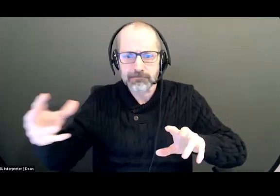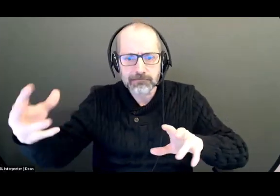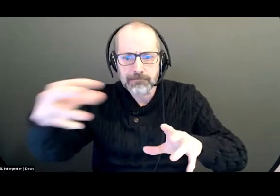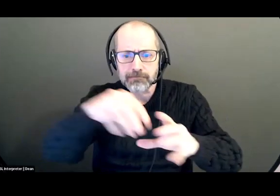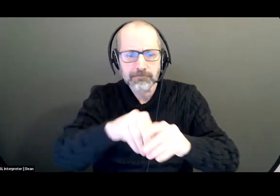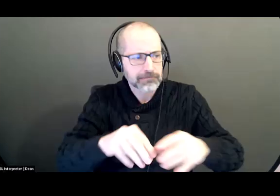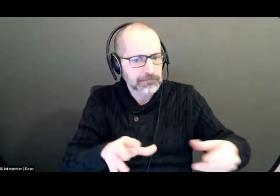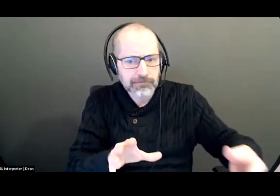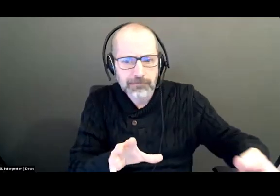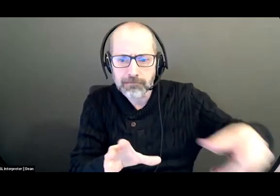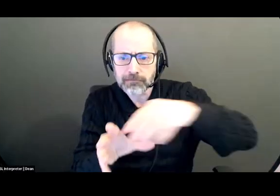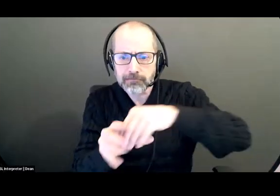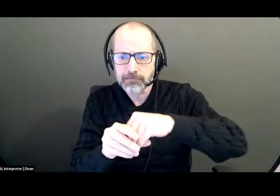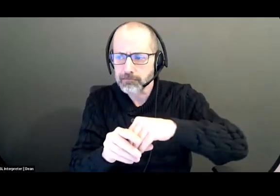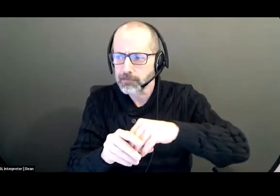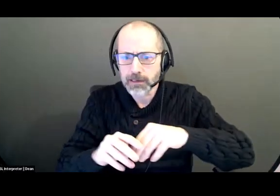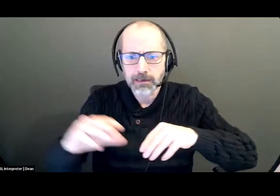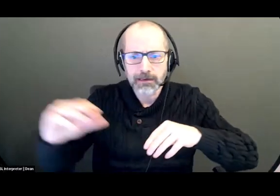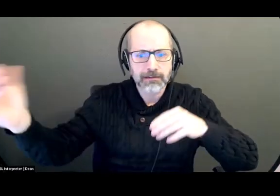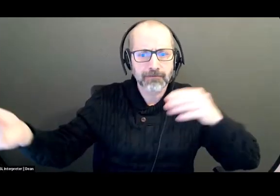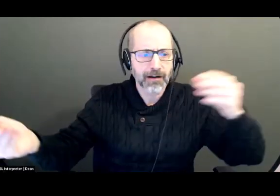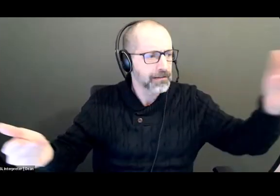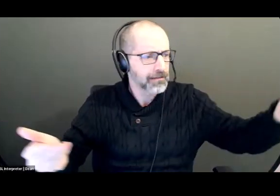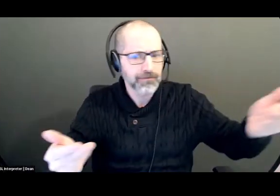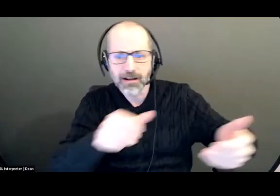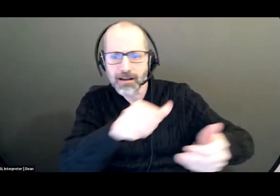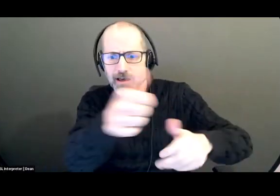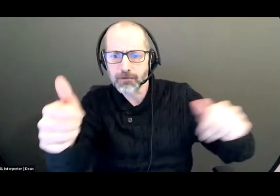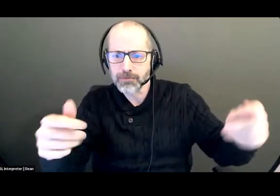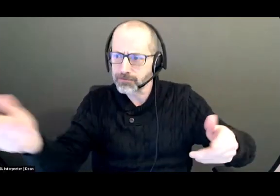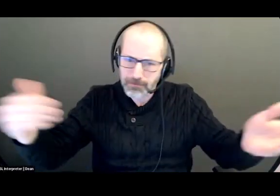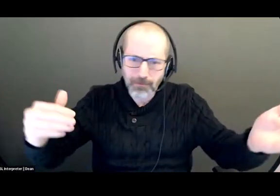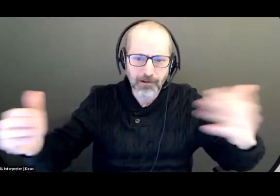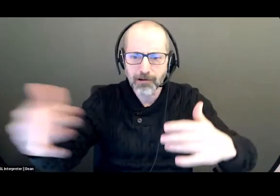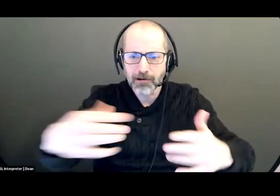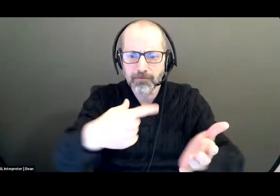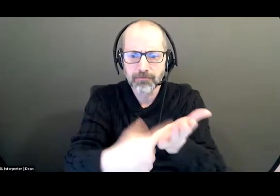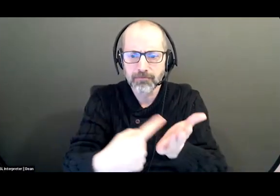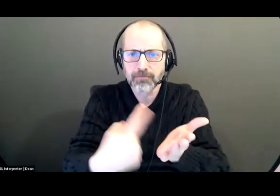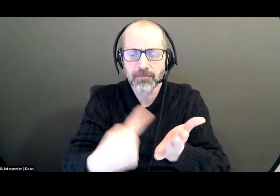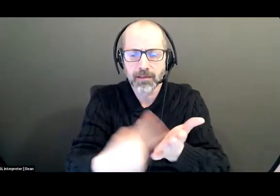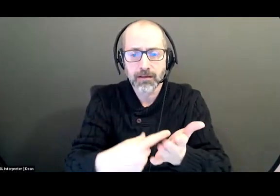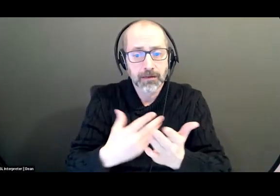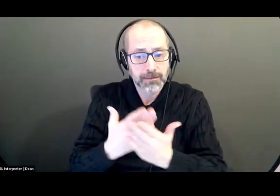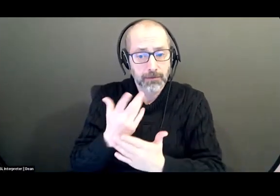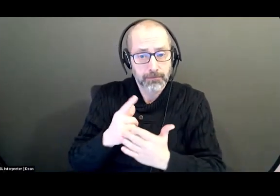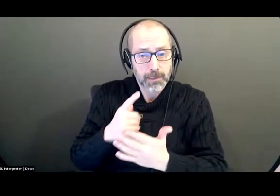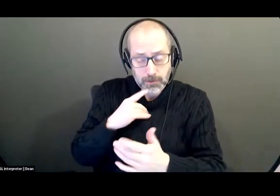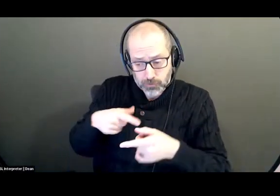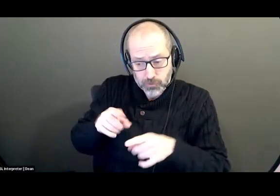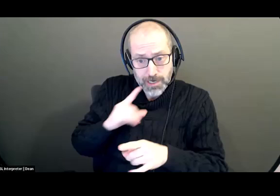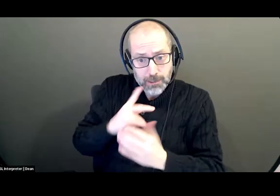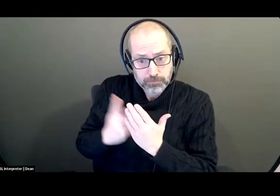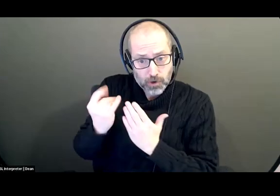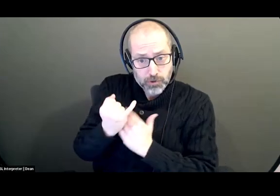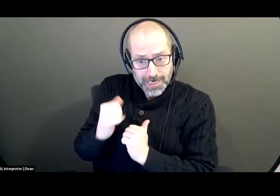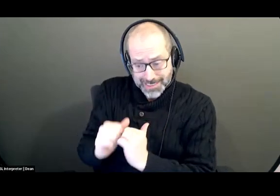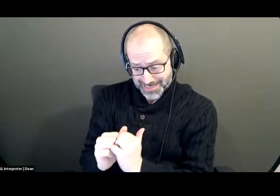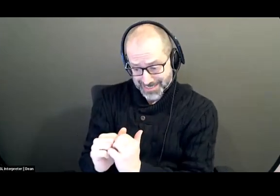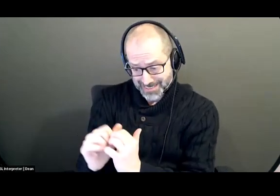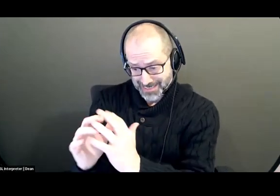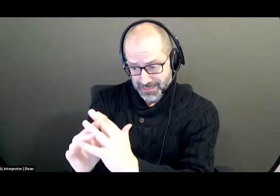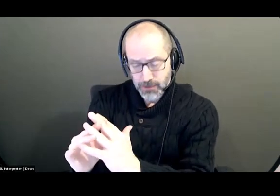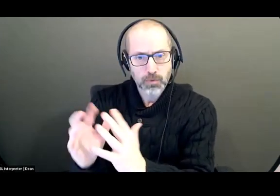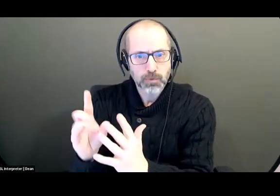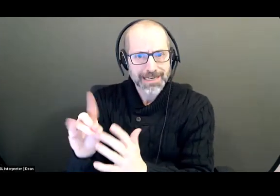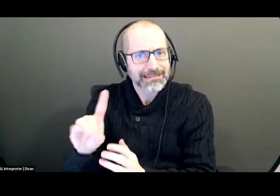our organization that we are sharing within. It also invites us to invite other people to the table. And oftentimes